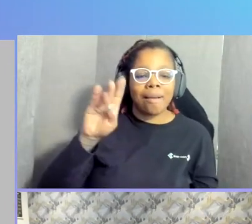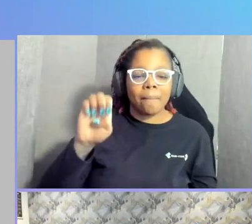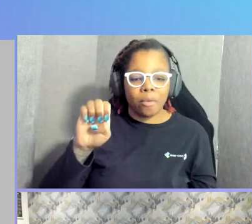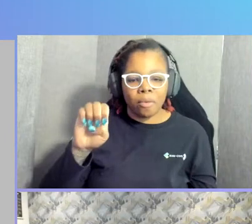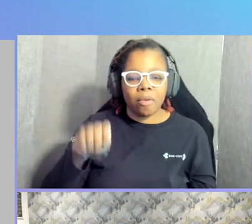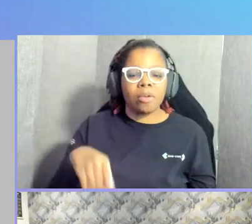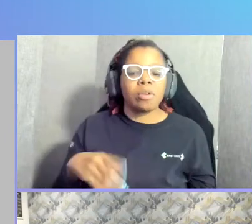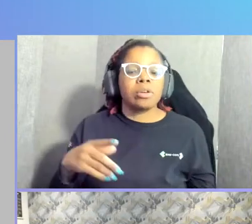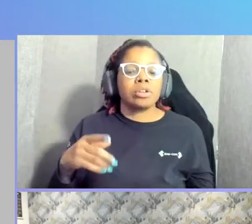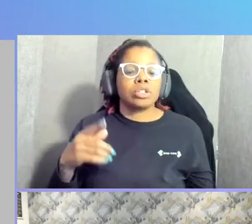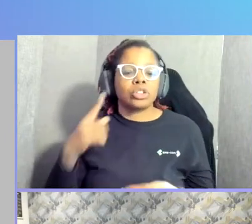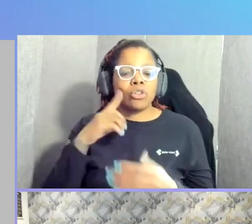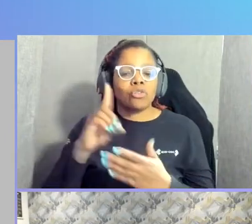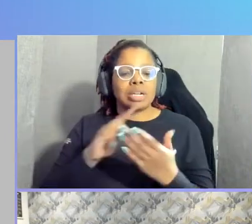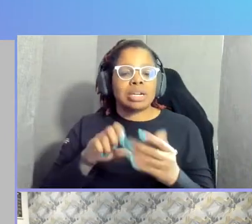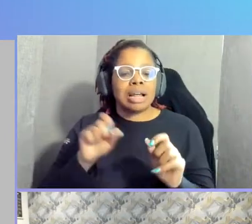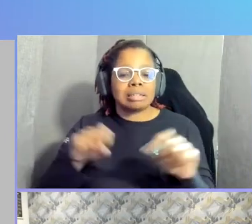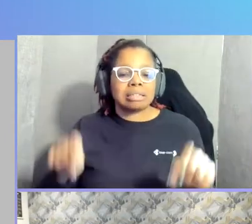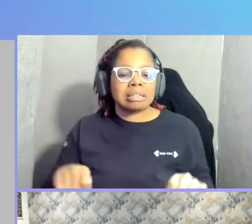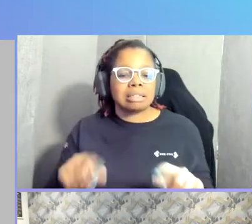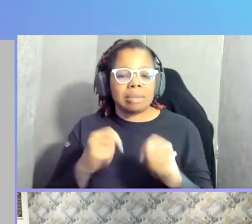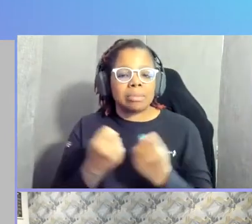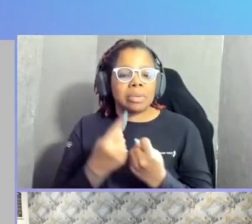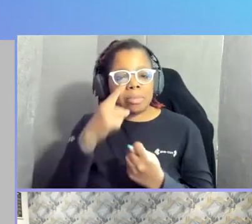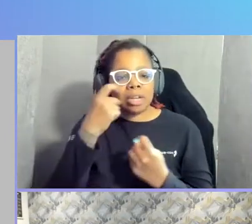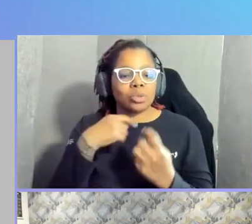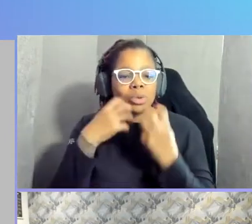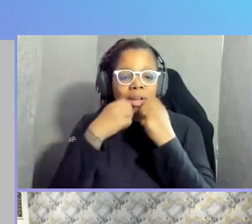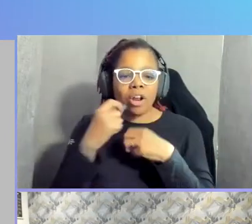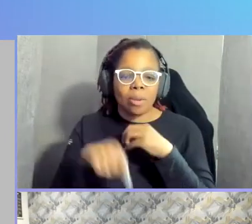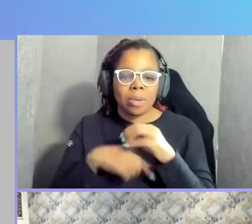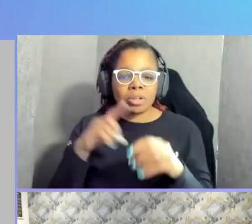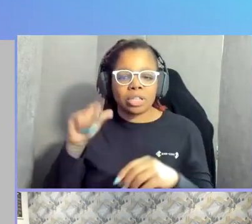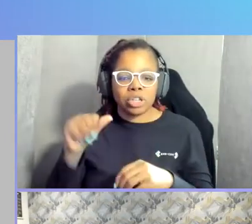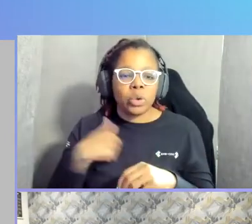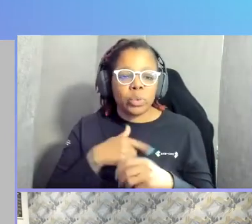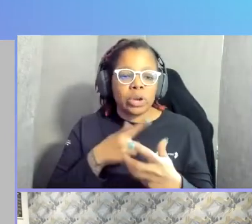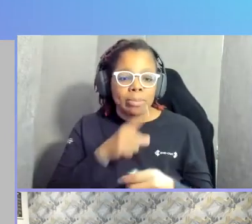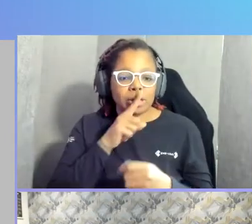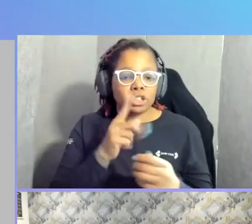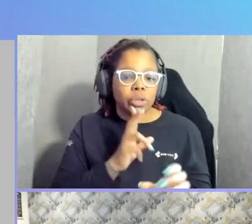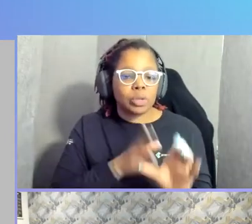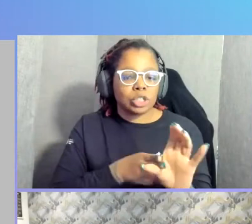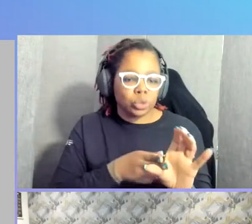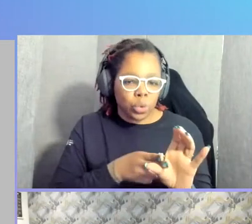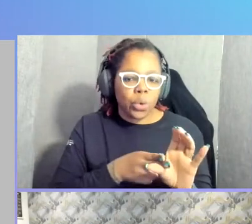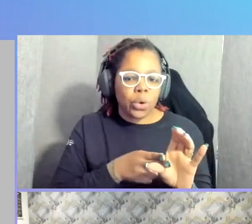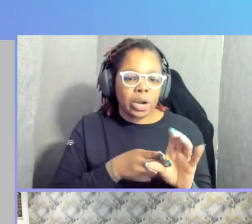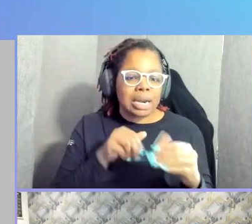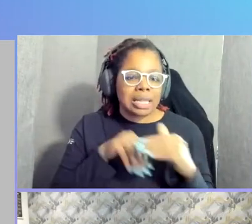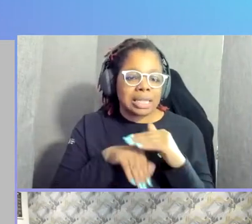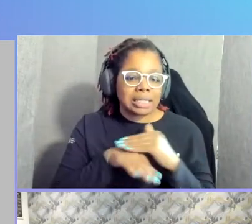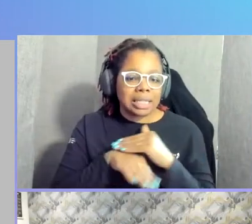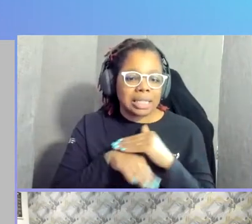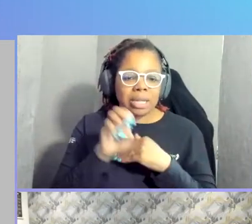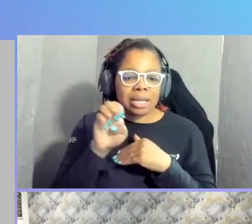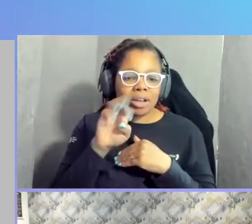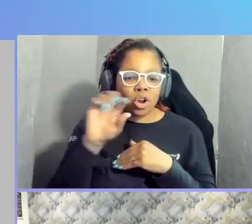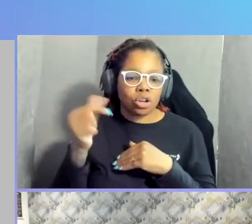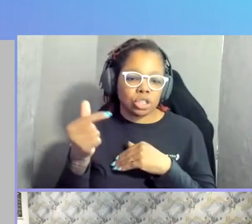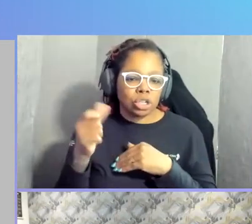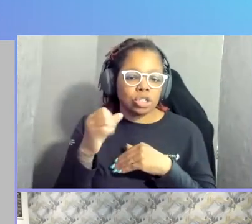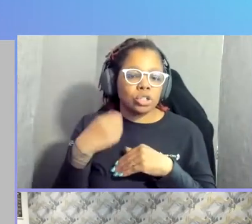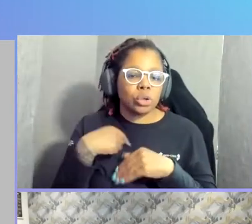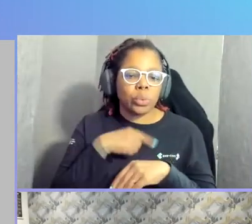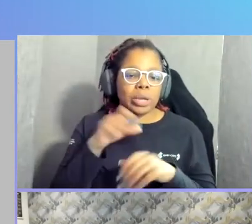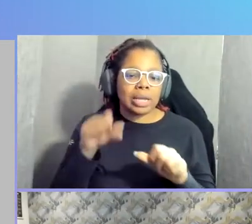design systems team, because we care about accessibility, we wanted to make sure that we join the accessibility ERG so we can